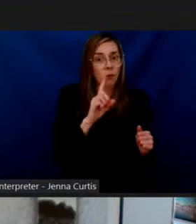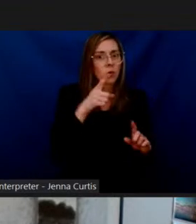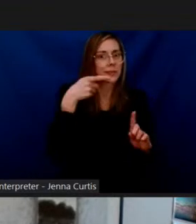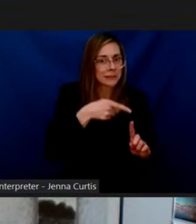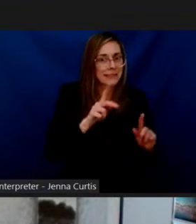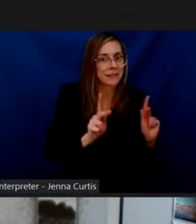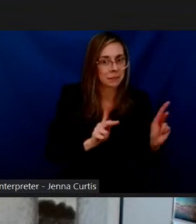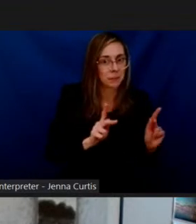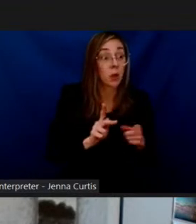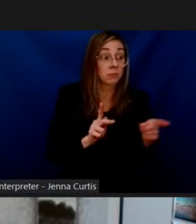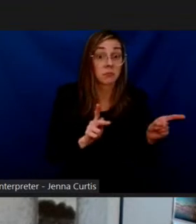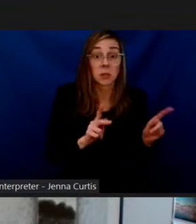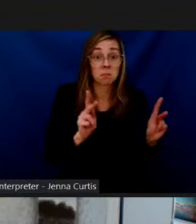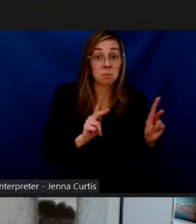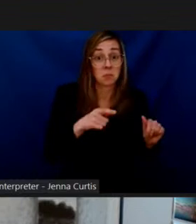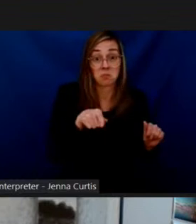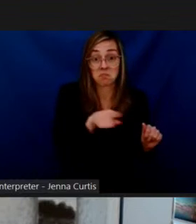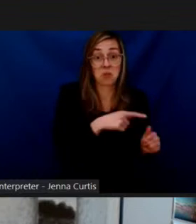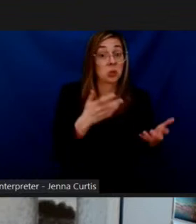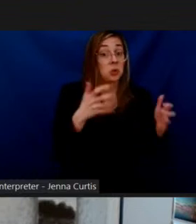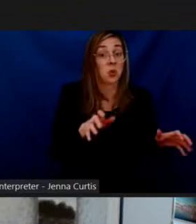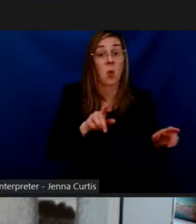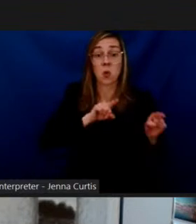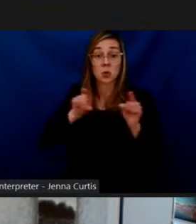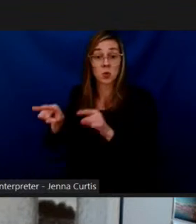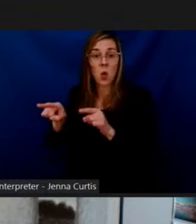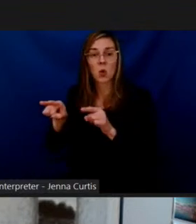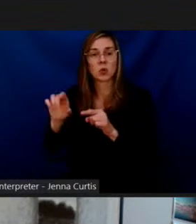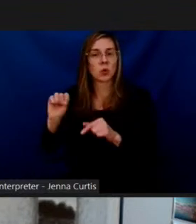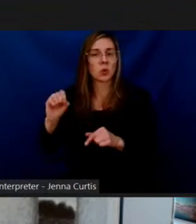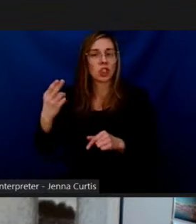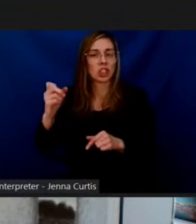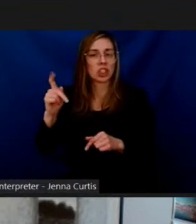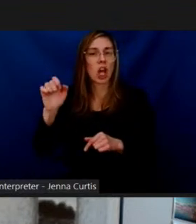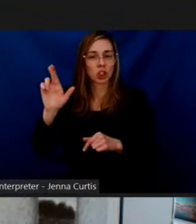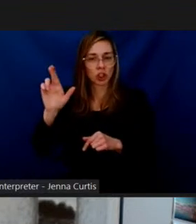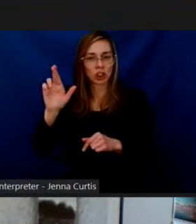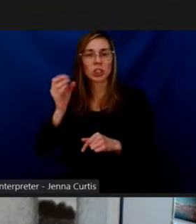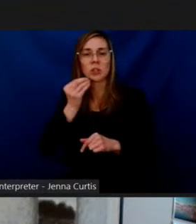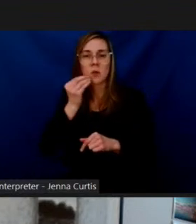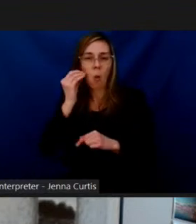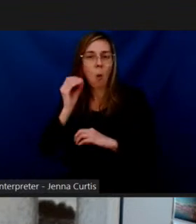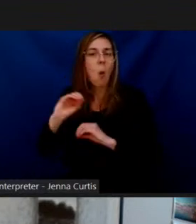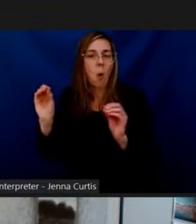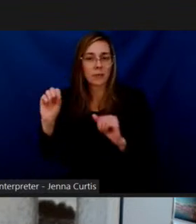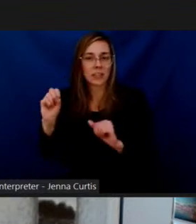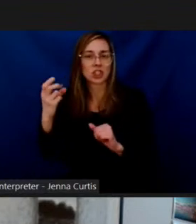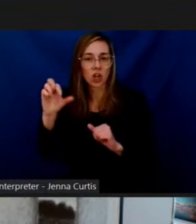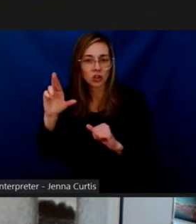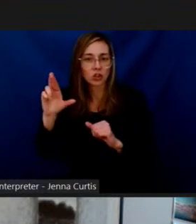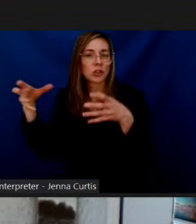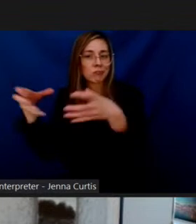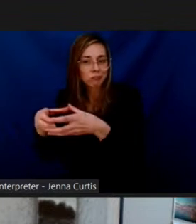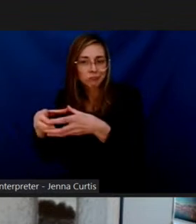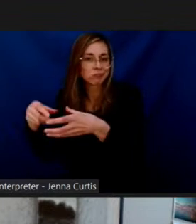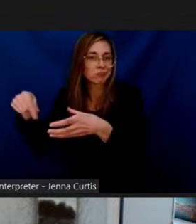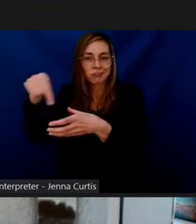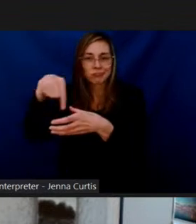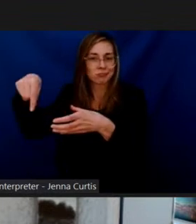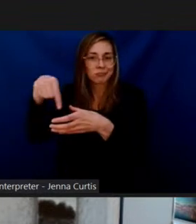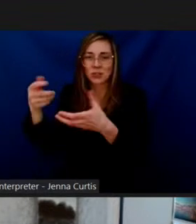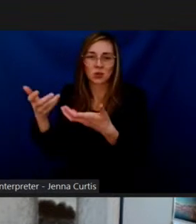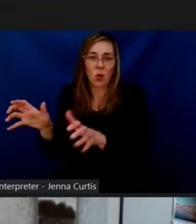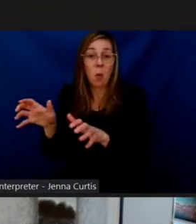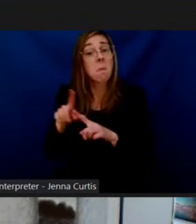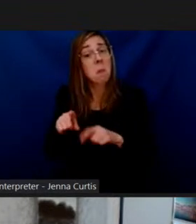shelter voluntarily, but would be attracted to an outdoor alternative that's stable, that's